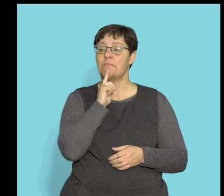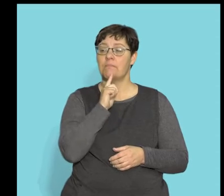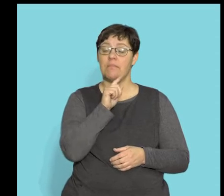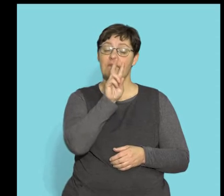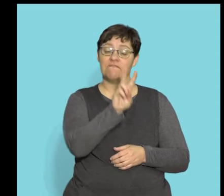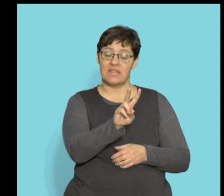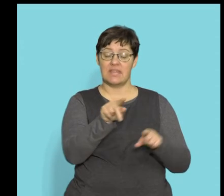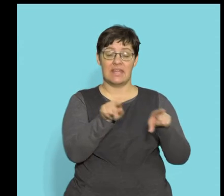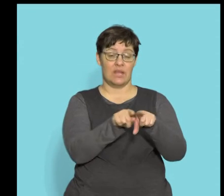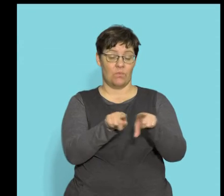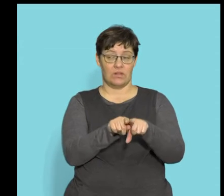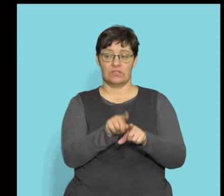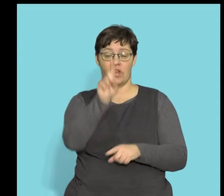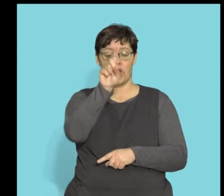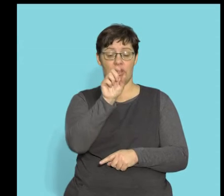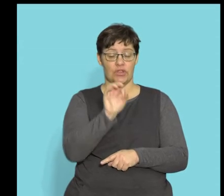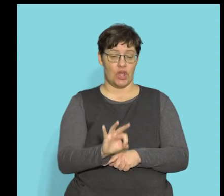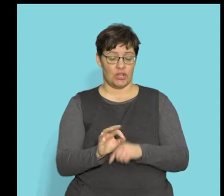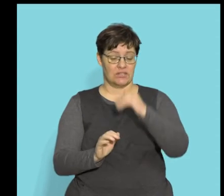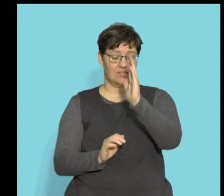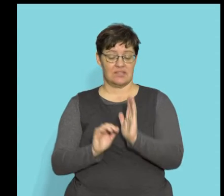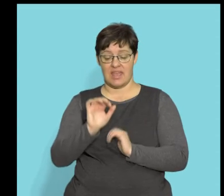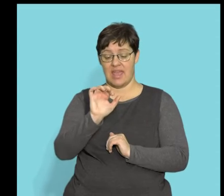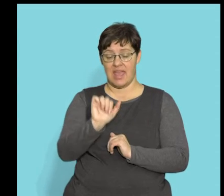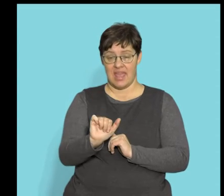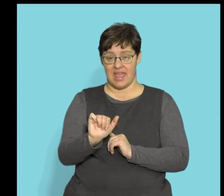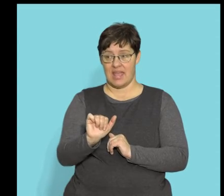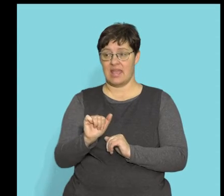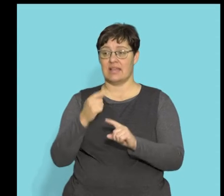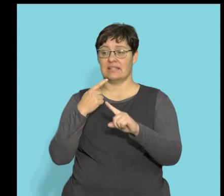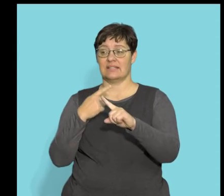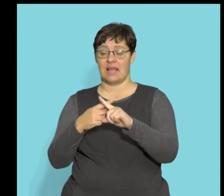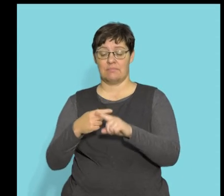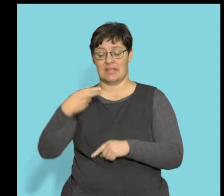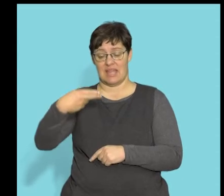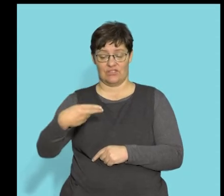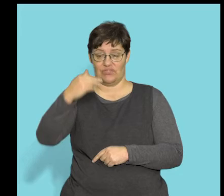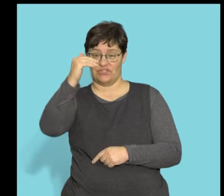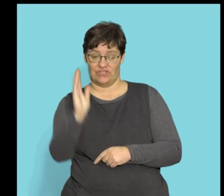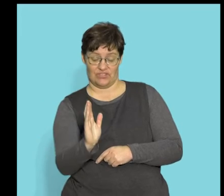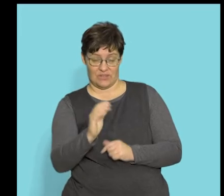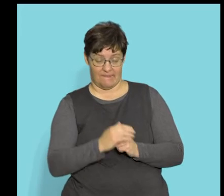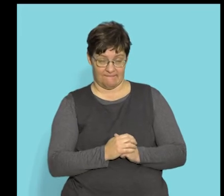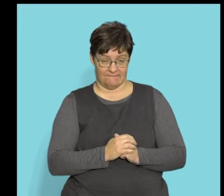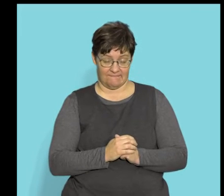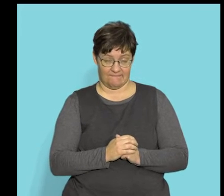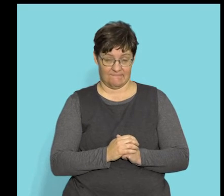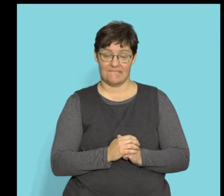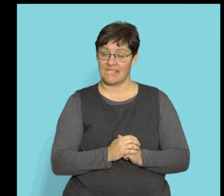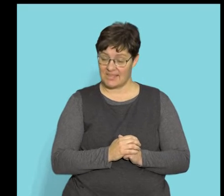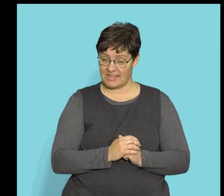1/3 times the area of the base multiplied by the perpendicular